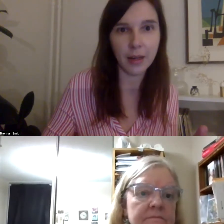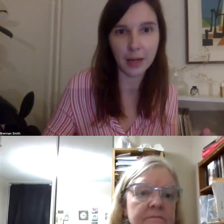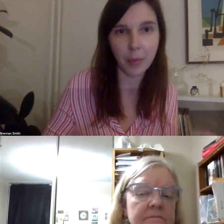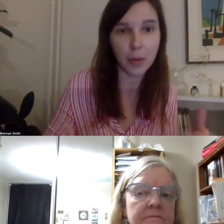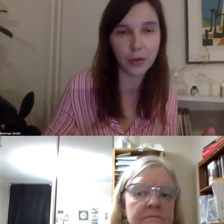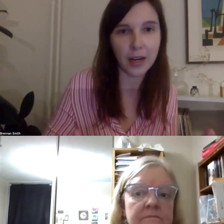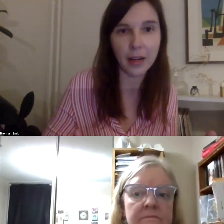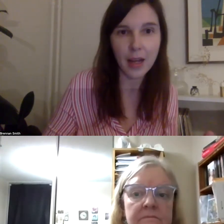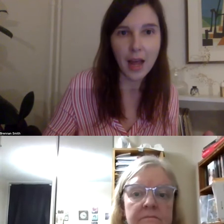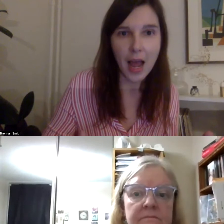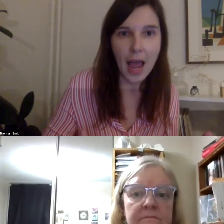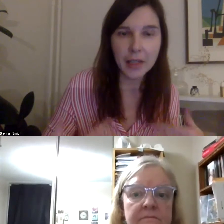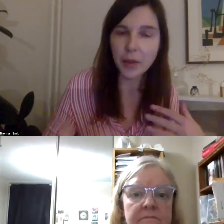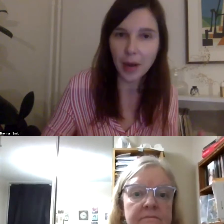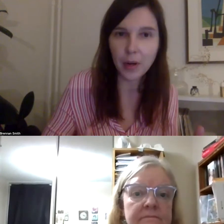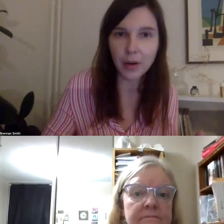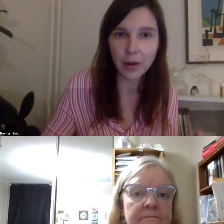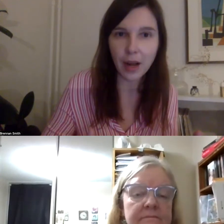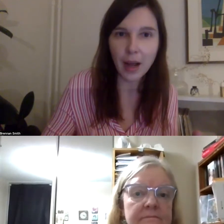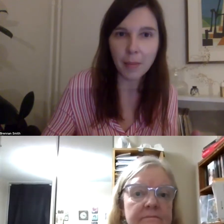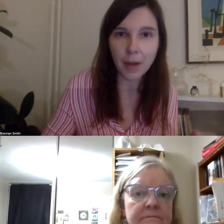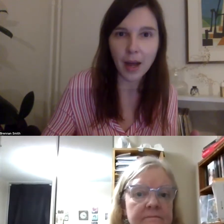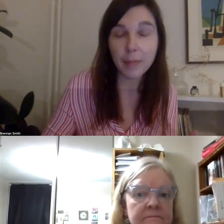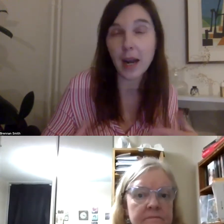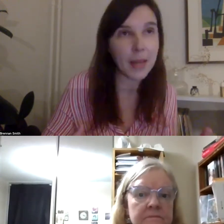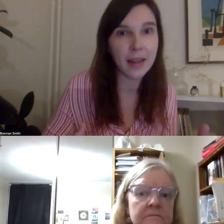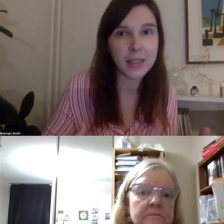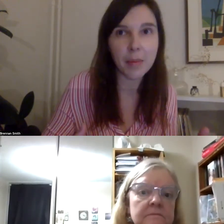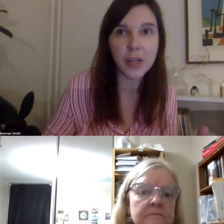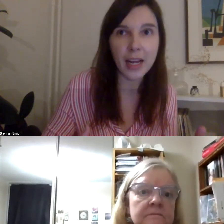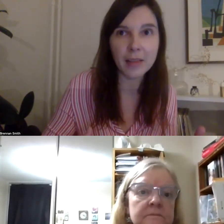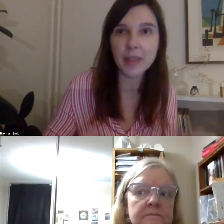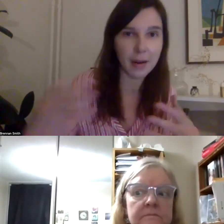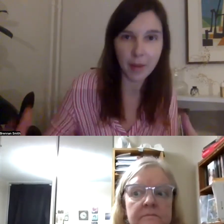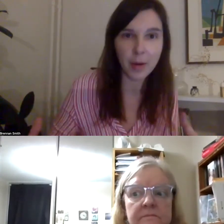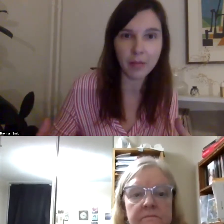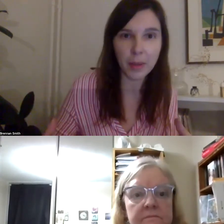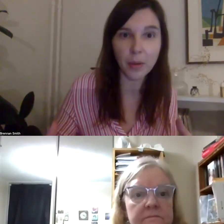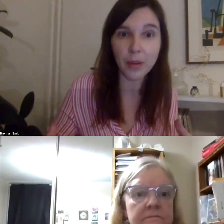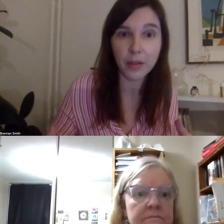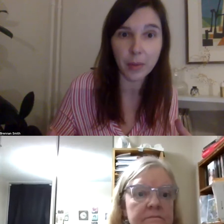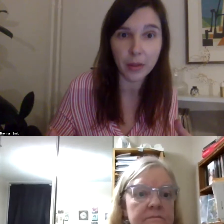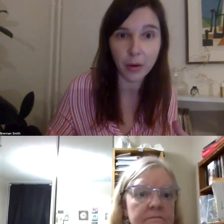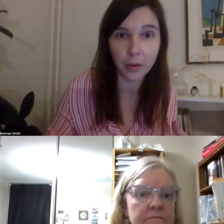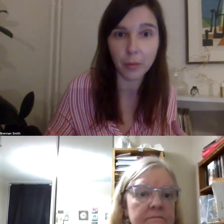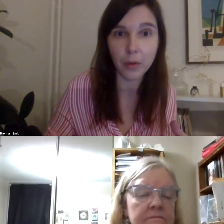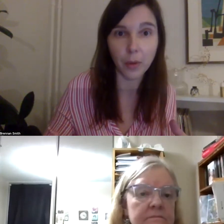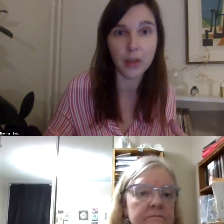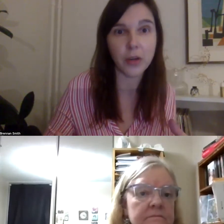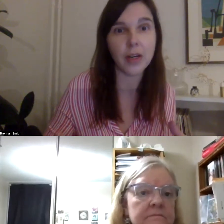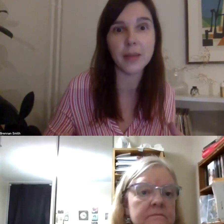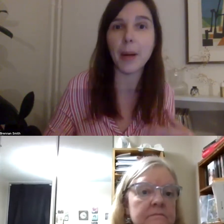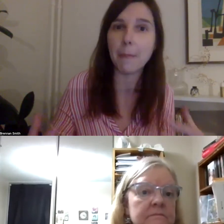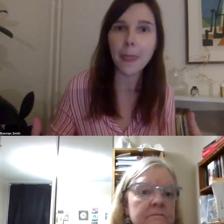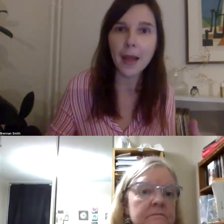in poetry. And so I wonder, and I'm making an assumption, I guess, because I'm not familiar with your work